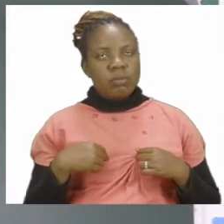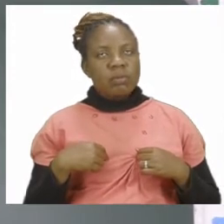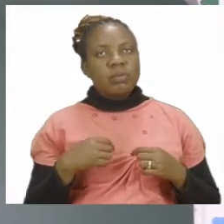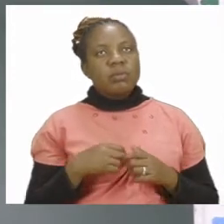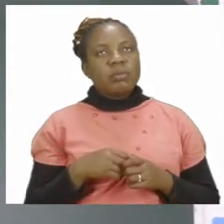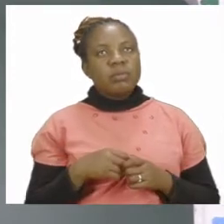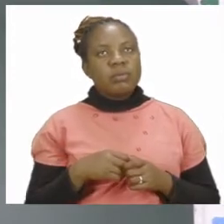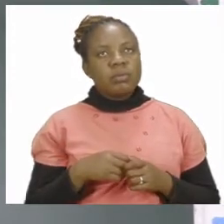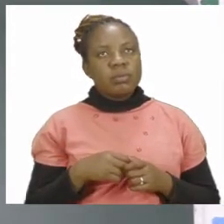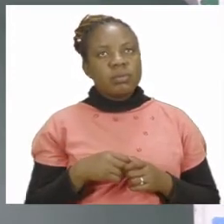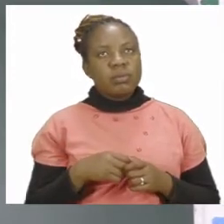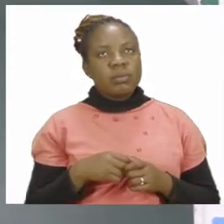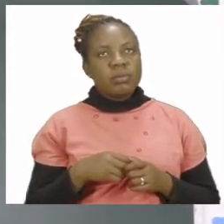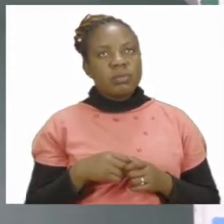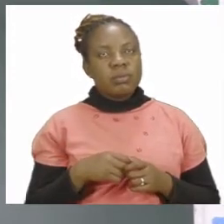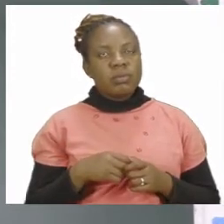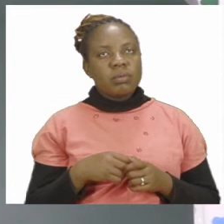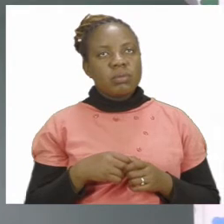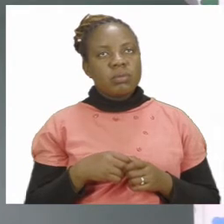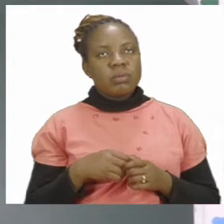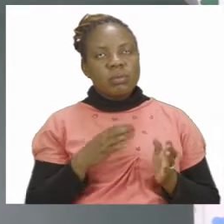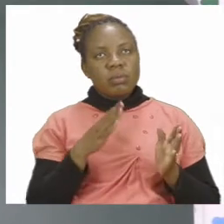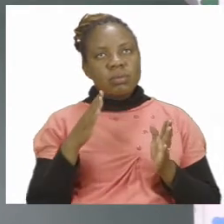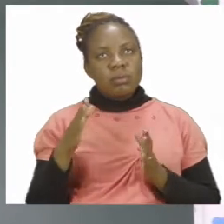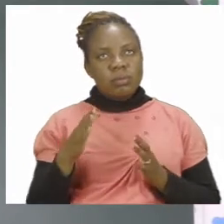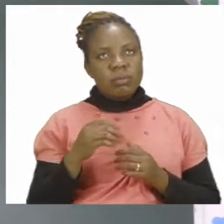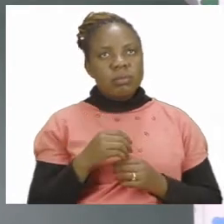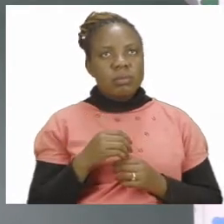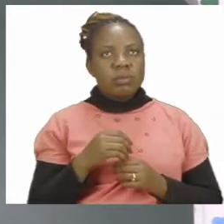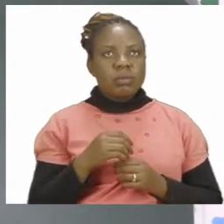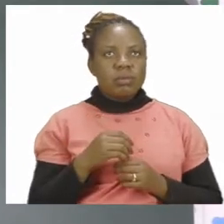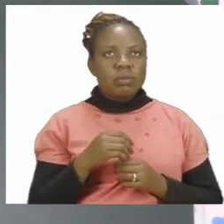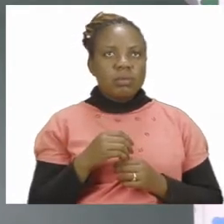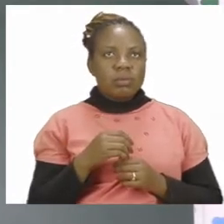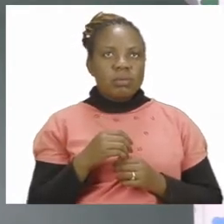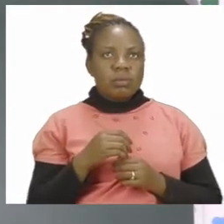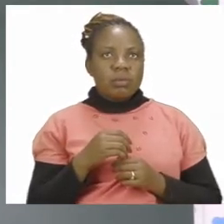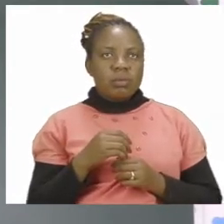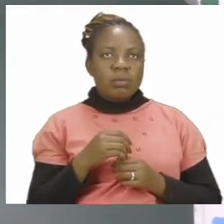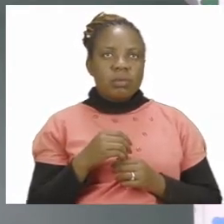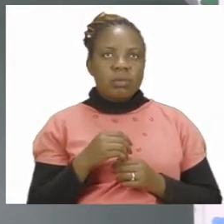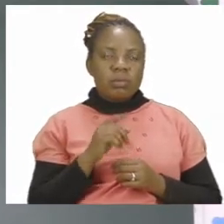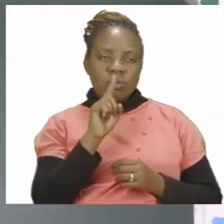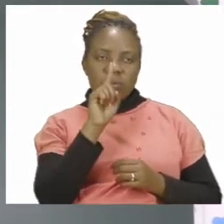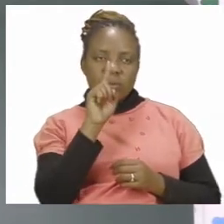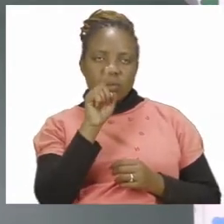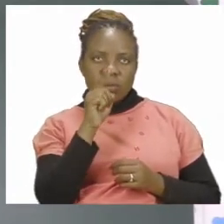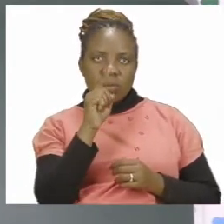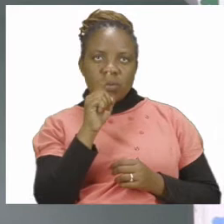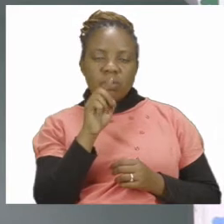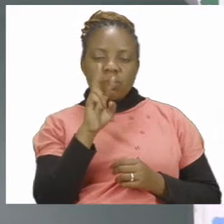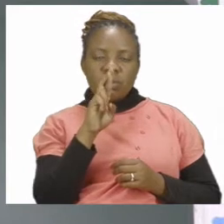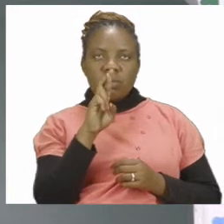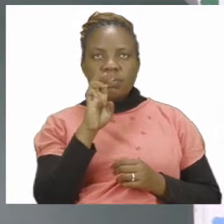we. And in the next part you have an apostrophe, an R